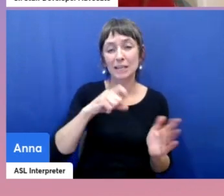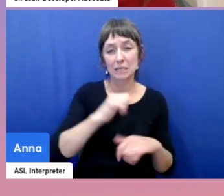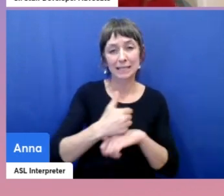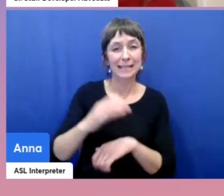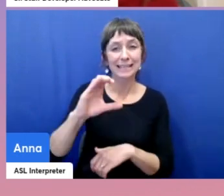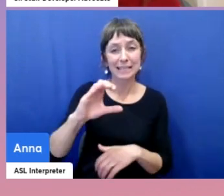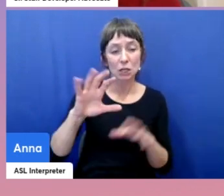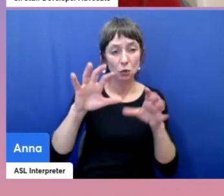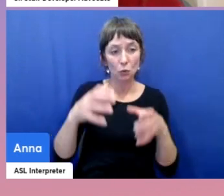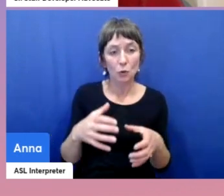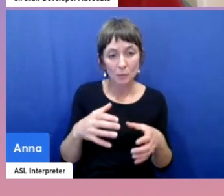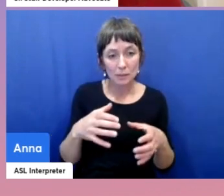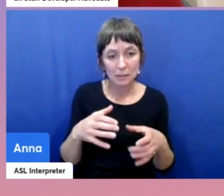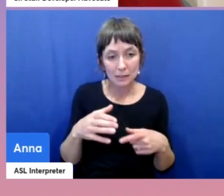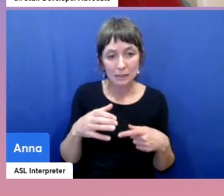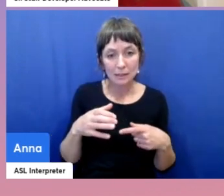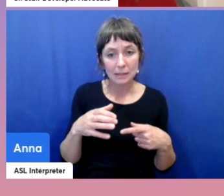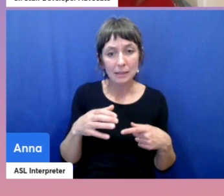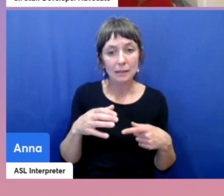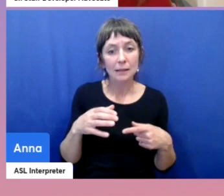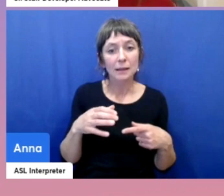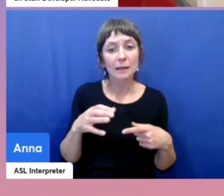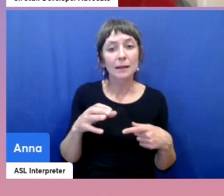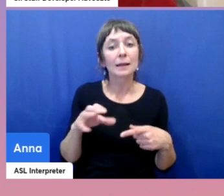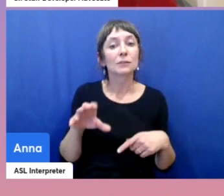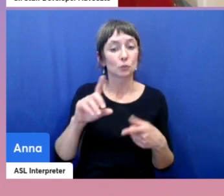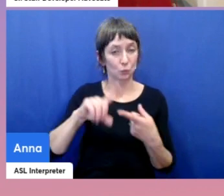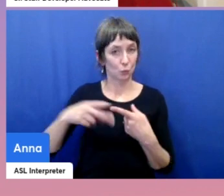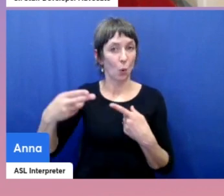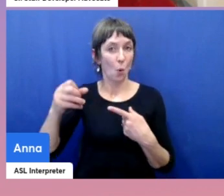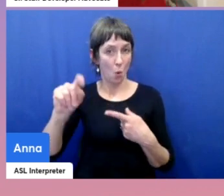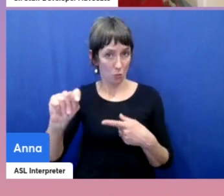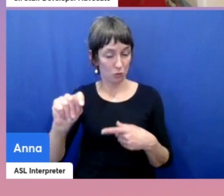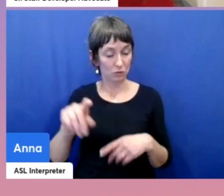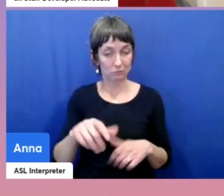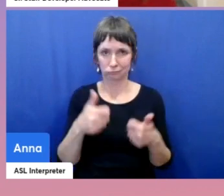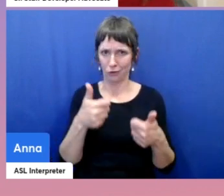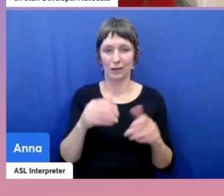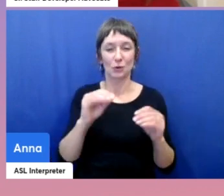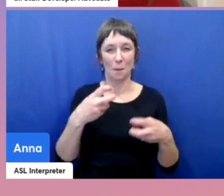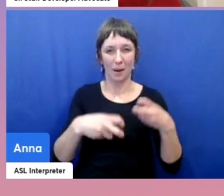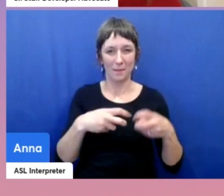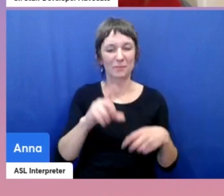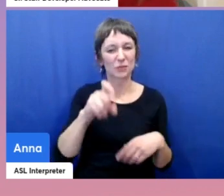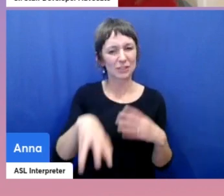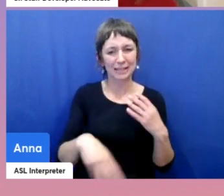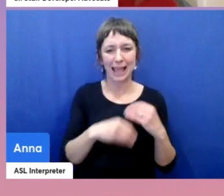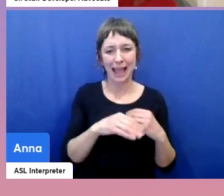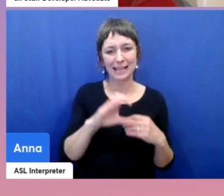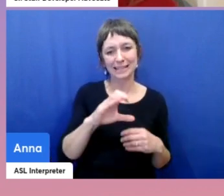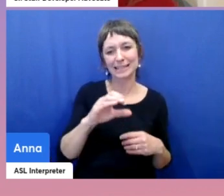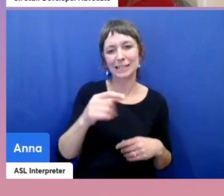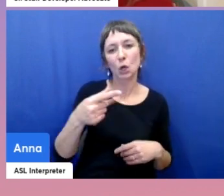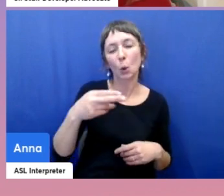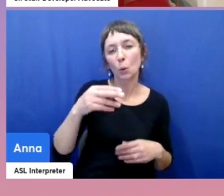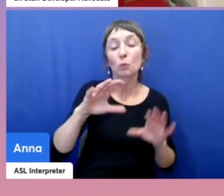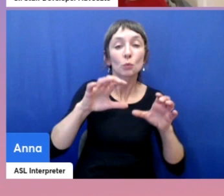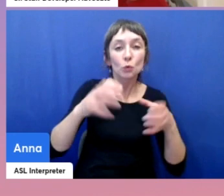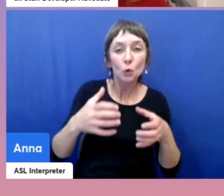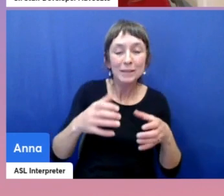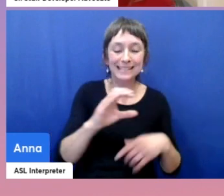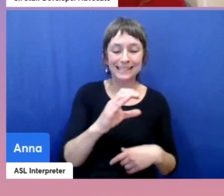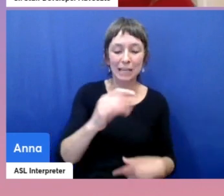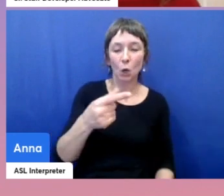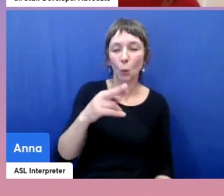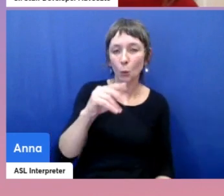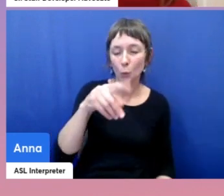ns to host. Great, no problem, right? Just add cgroups ns to our task definition, right?